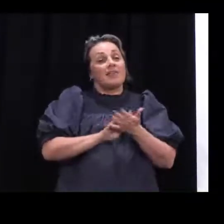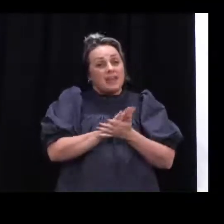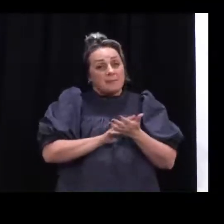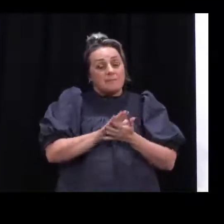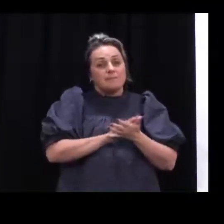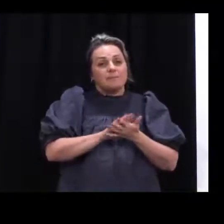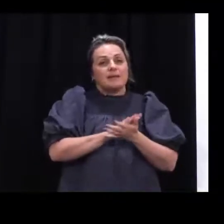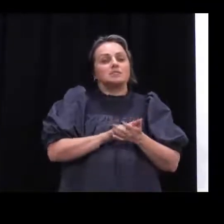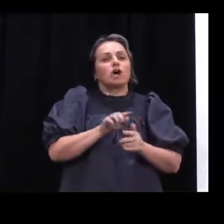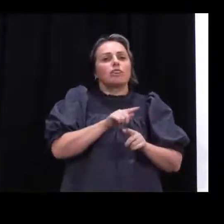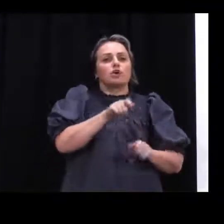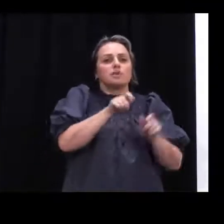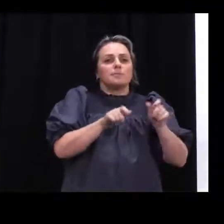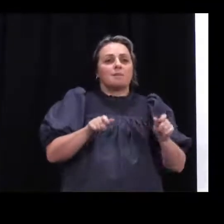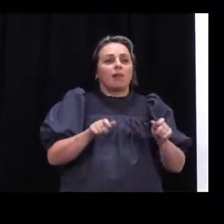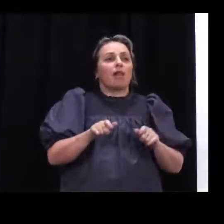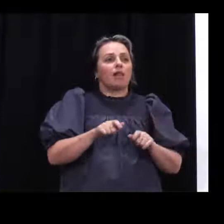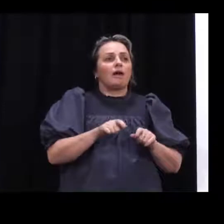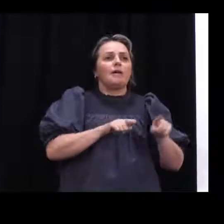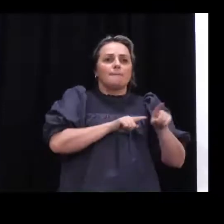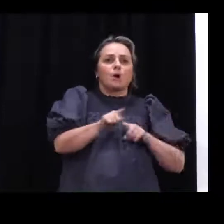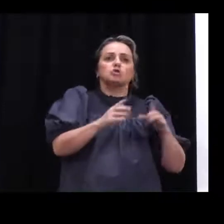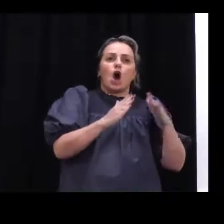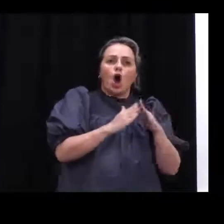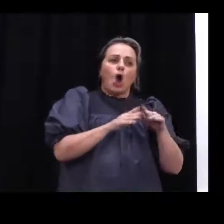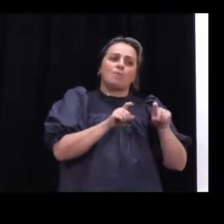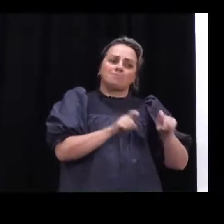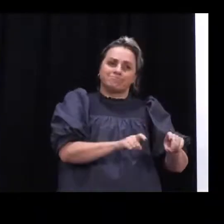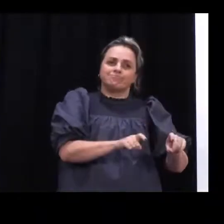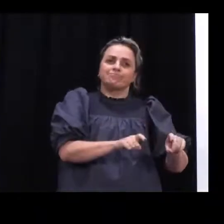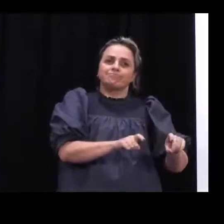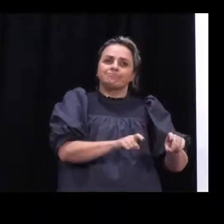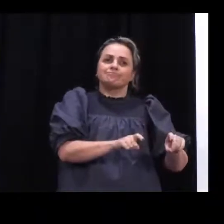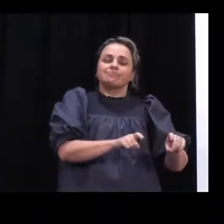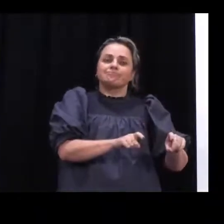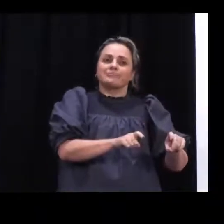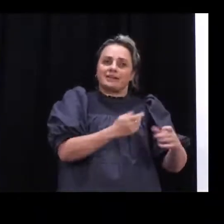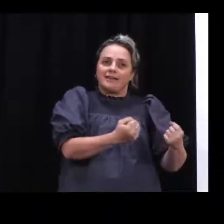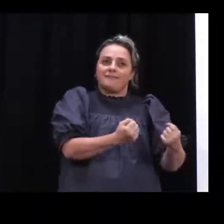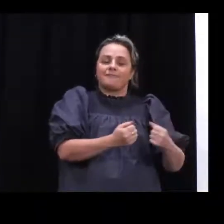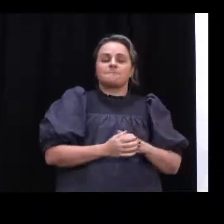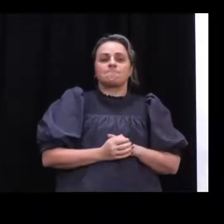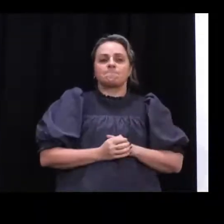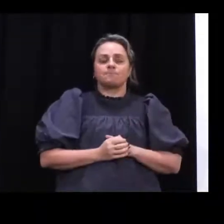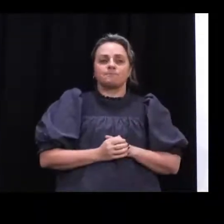they've been isolating since lockdown or since being identified as a contact.